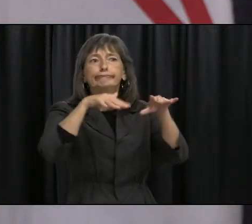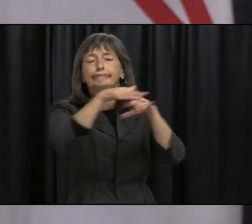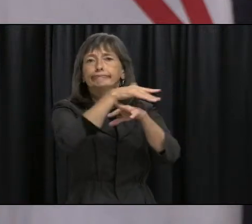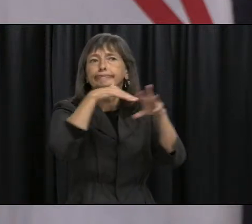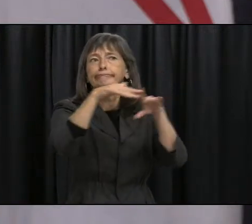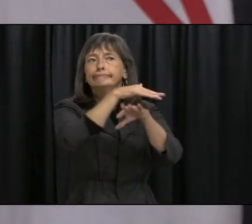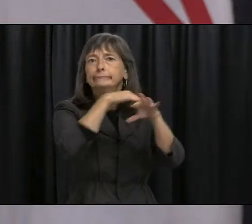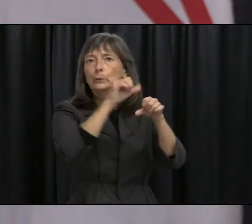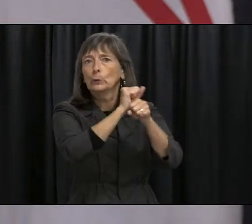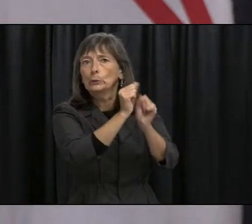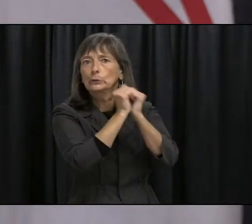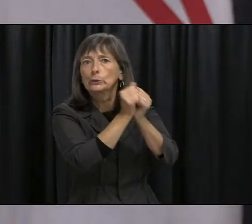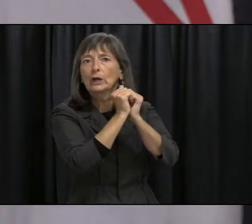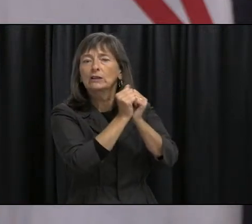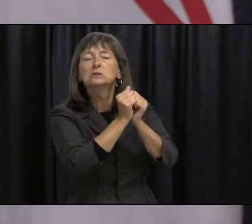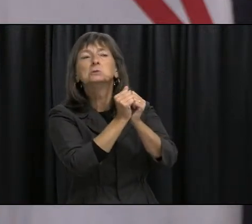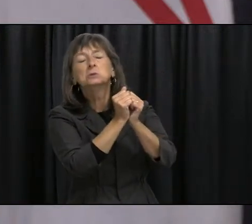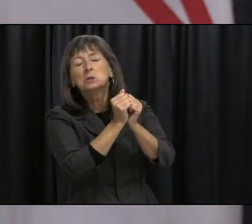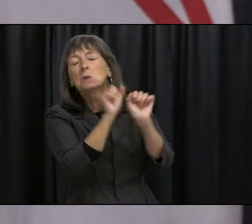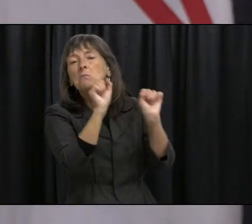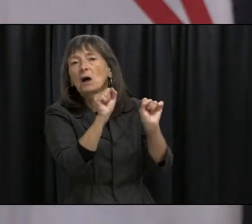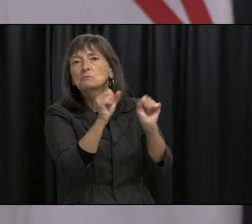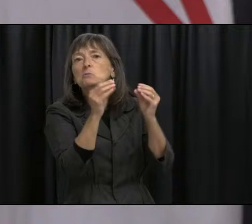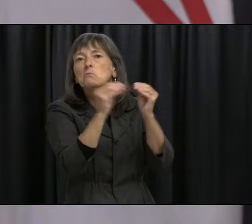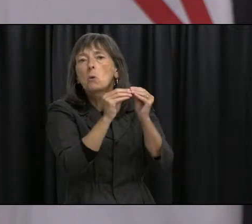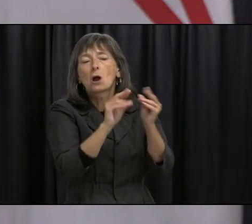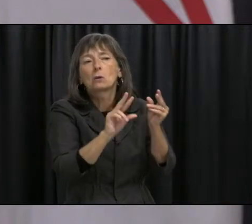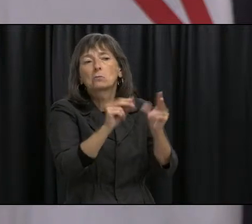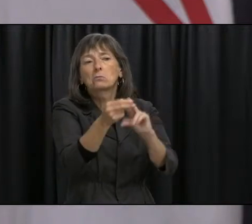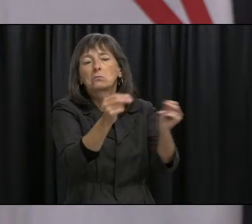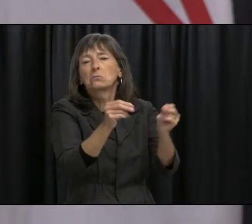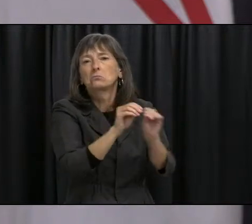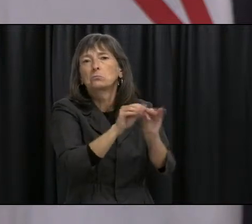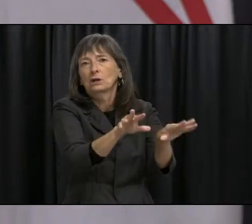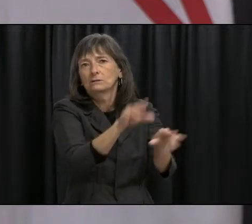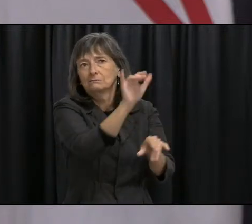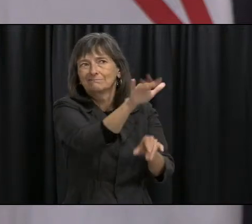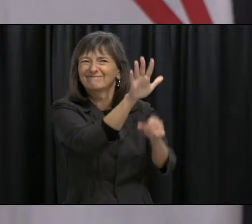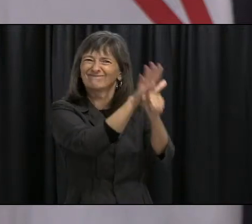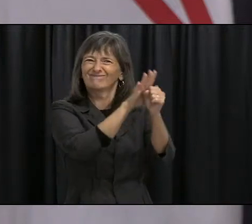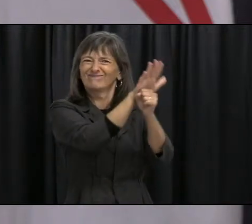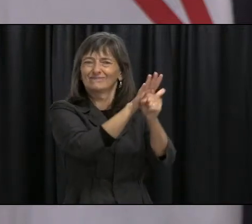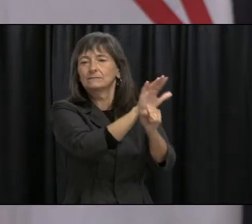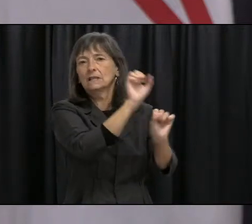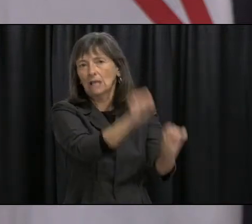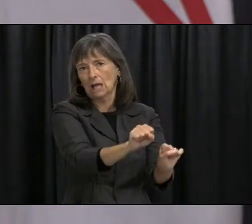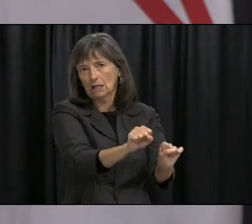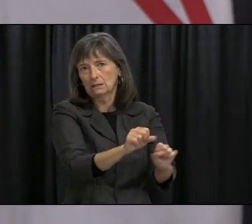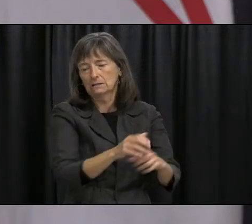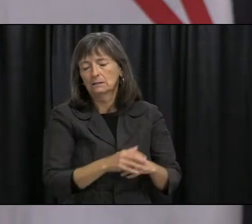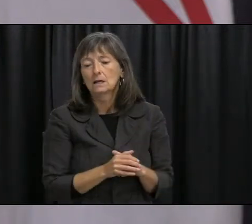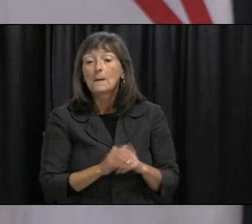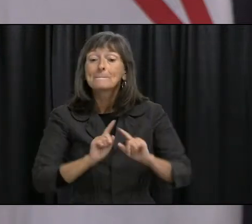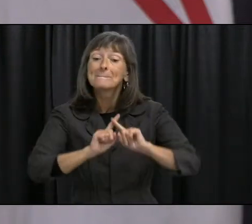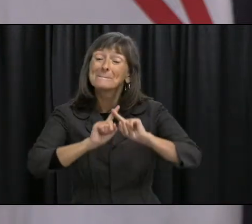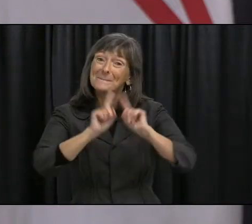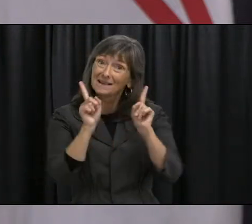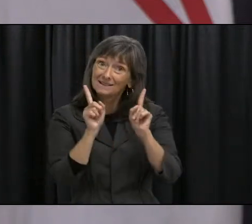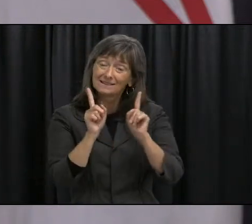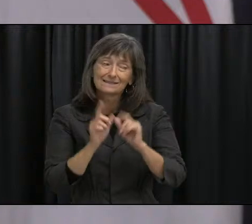working together, and there is that potential for spread in those types of situations.